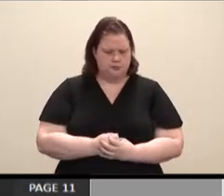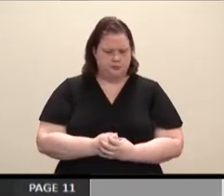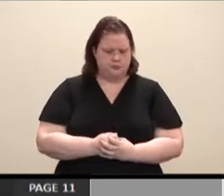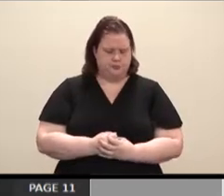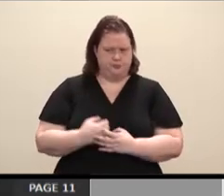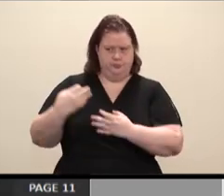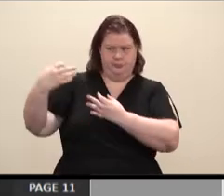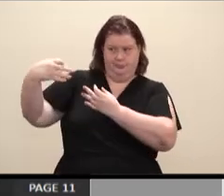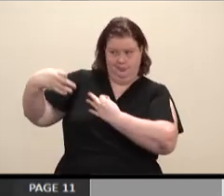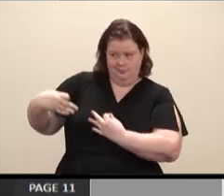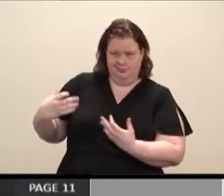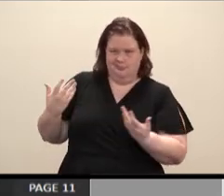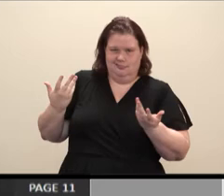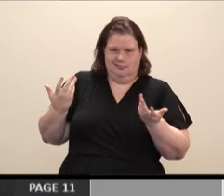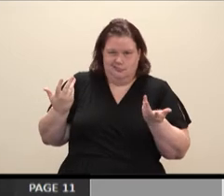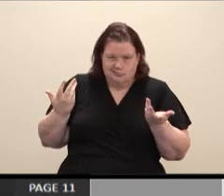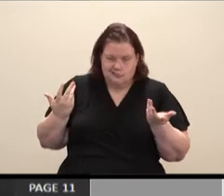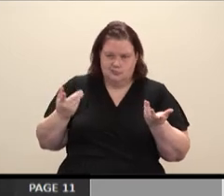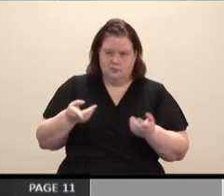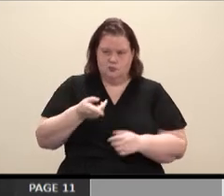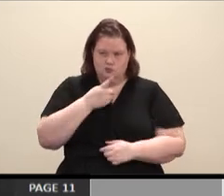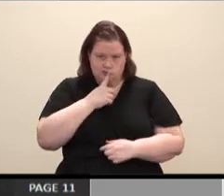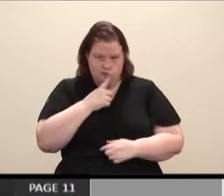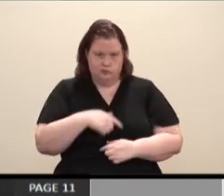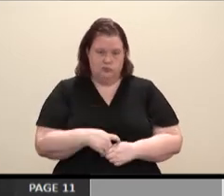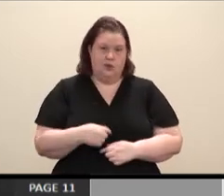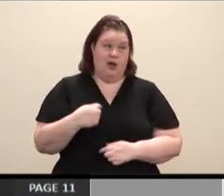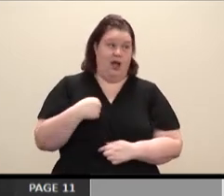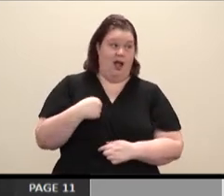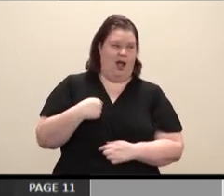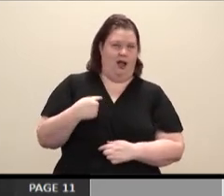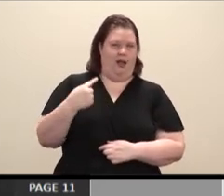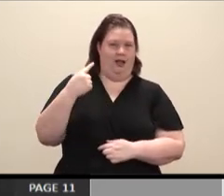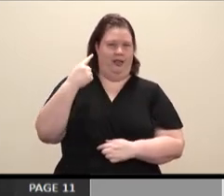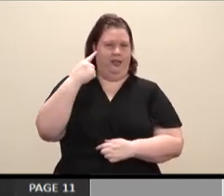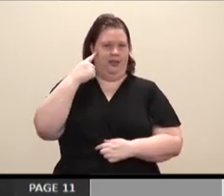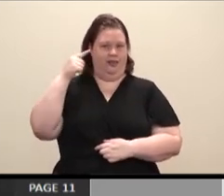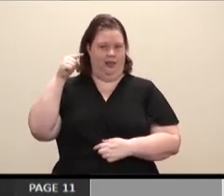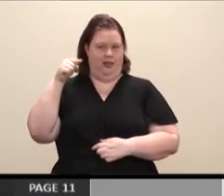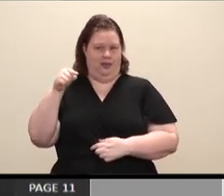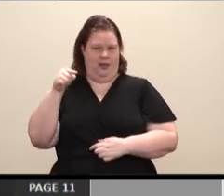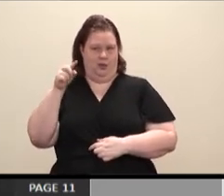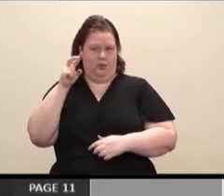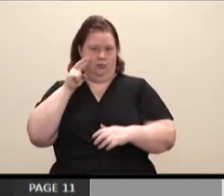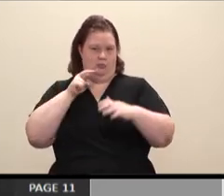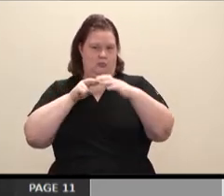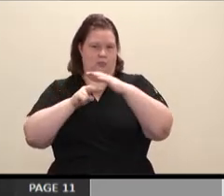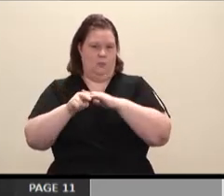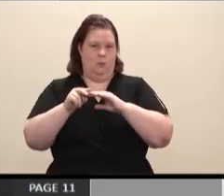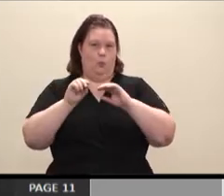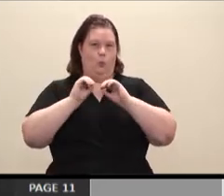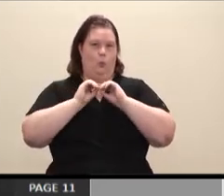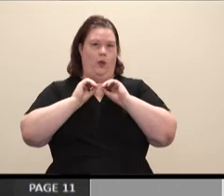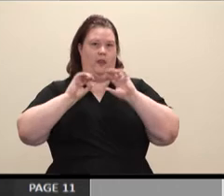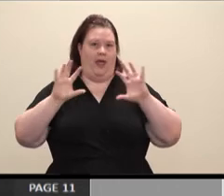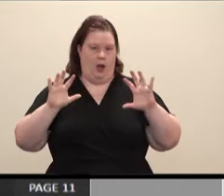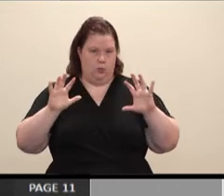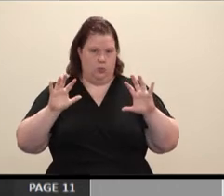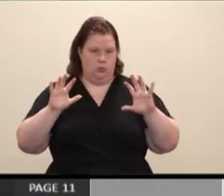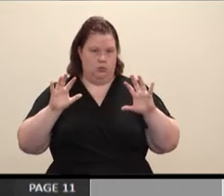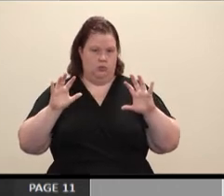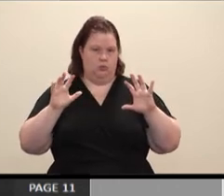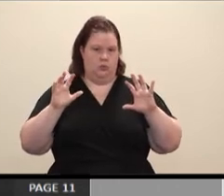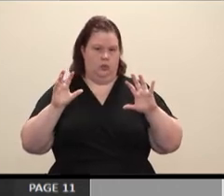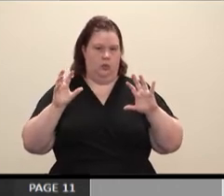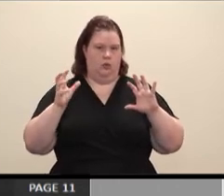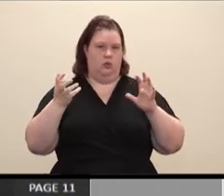real explanation for it. I think they were thinking that's what it's going to be without a hold harmless, and that's why it's as low as it